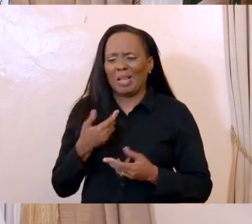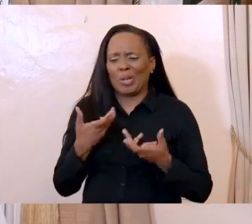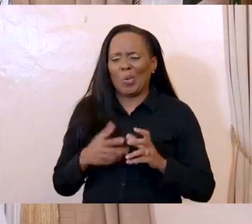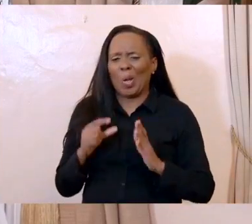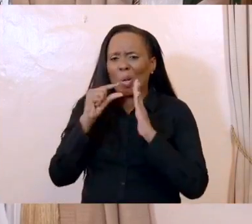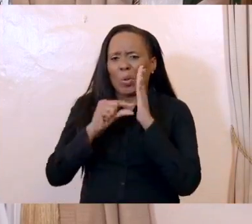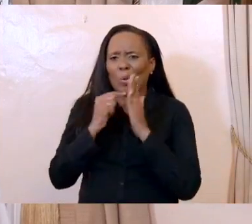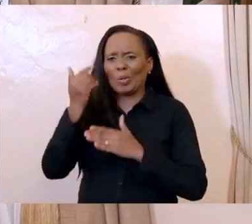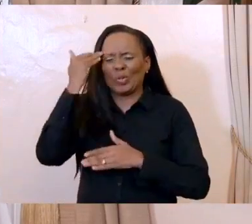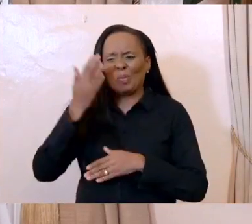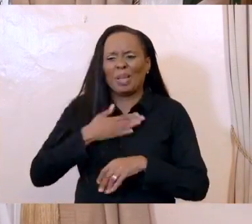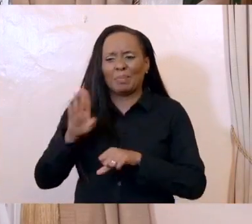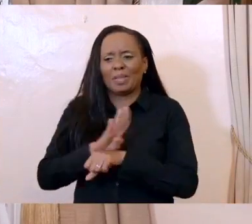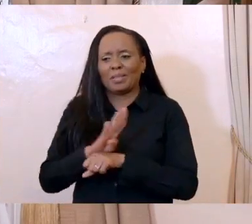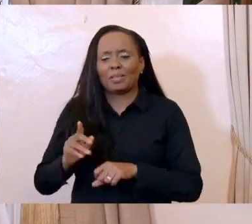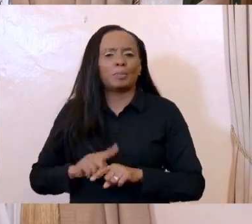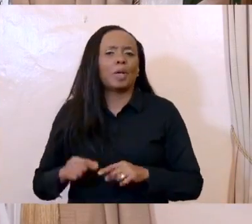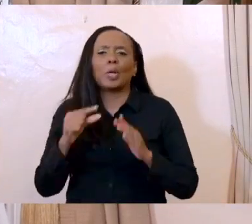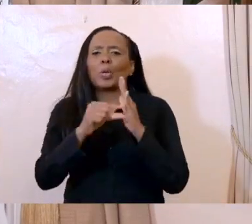probably know anyway.